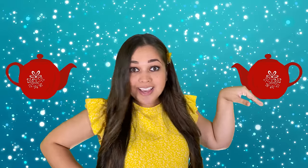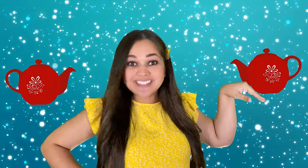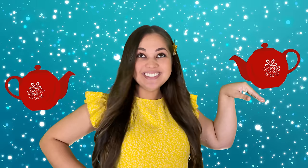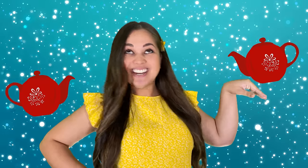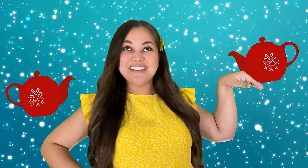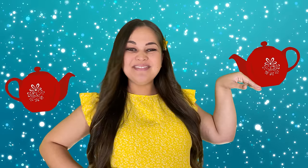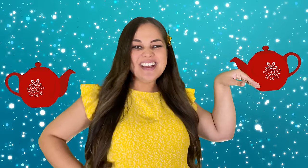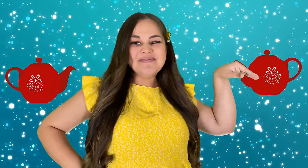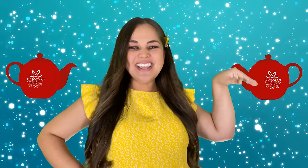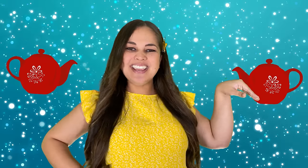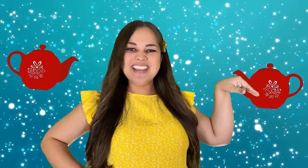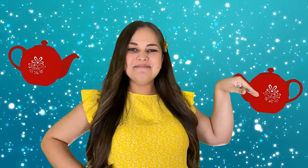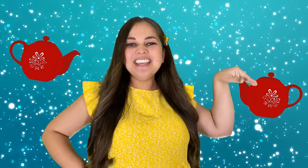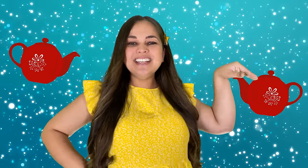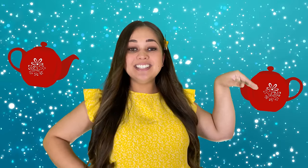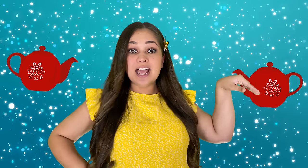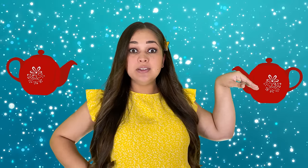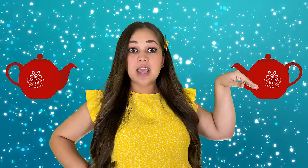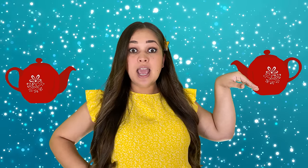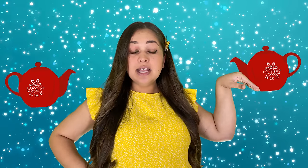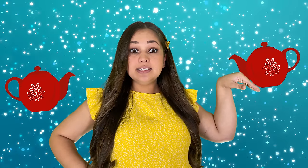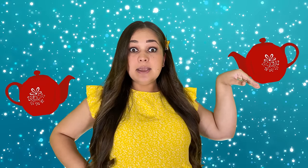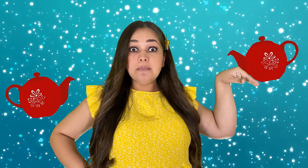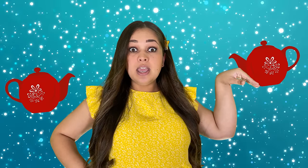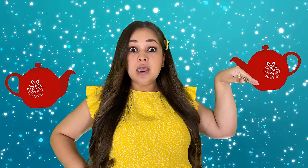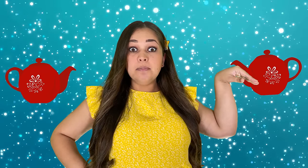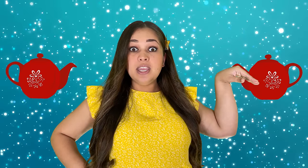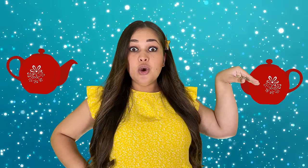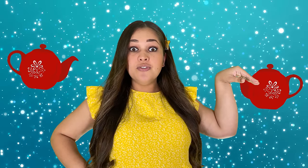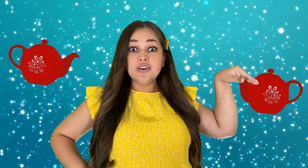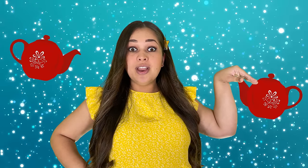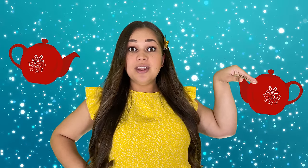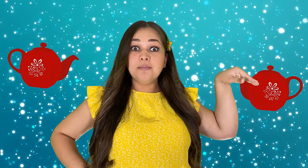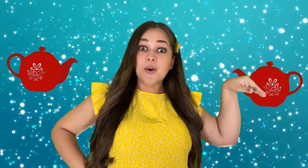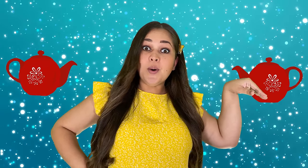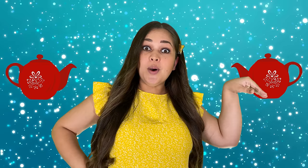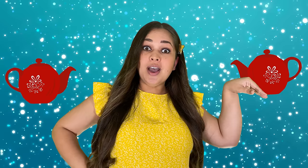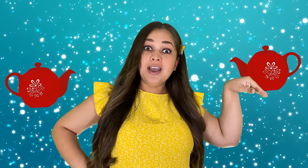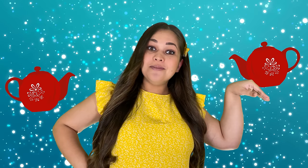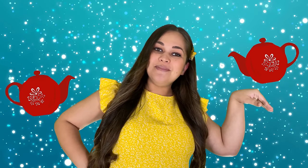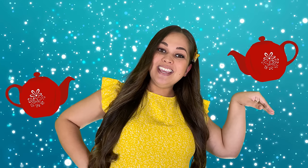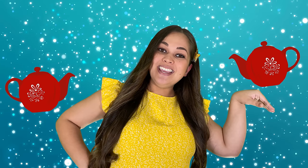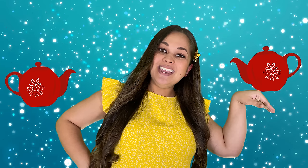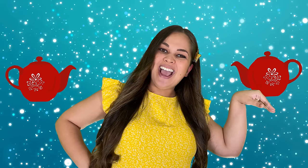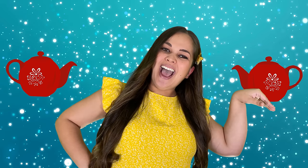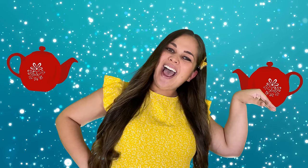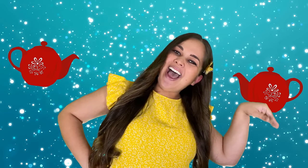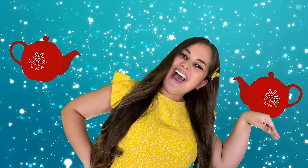When I get all steamed up, hear me shout. Tip me over and pour me